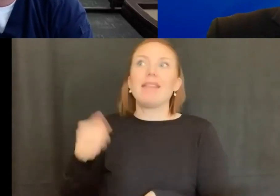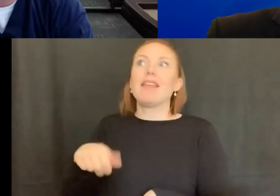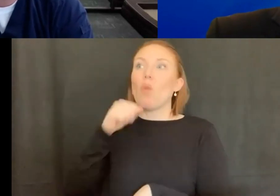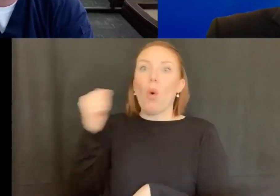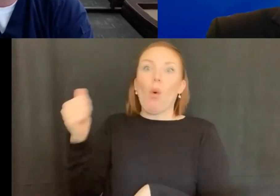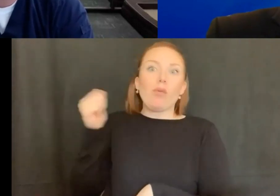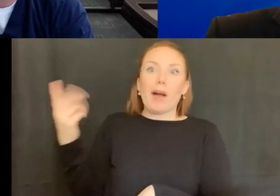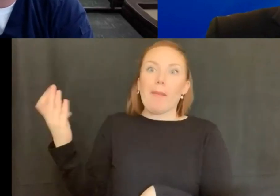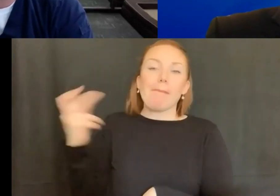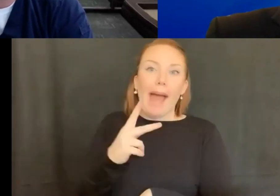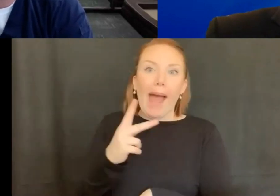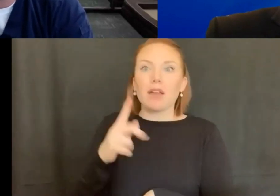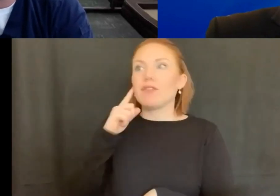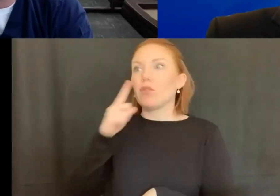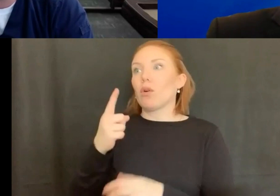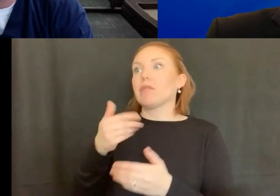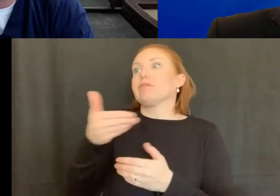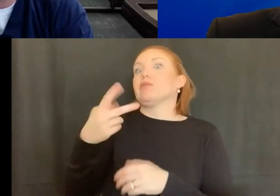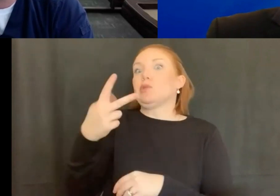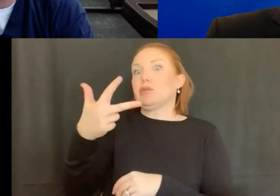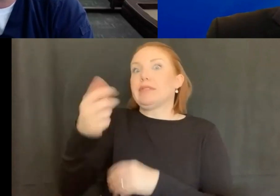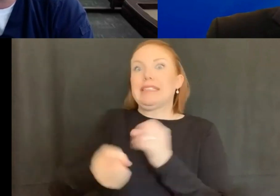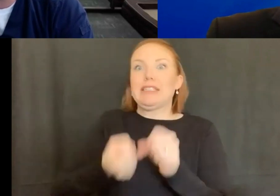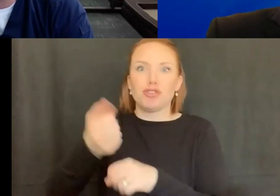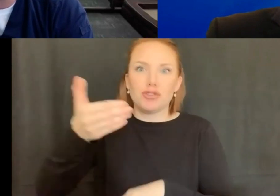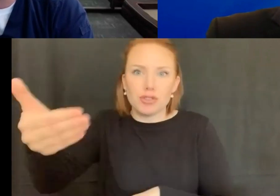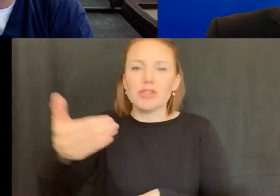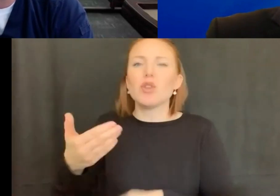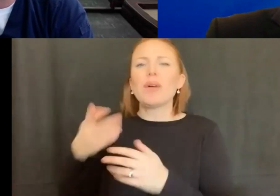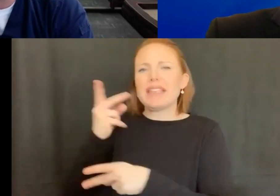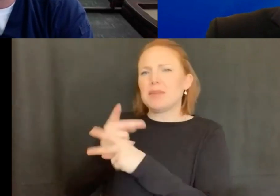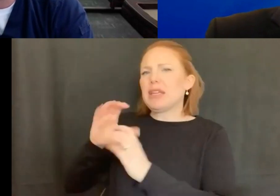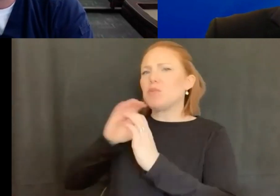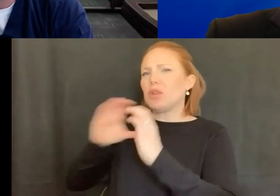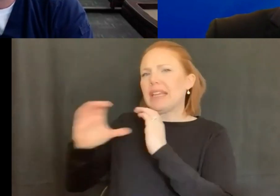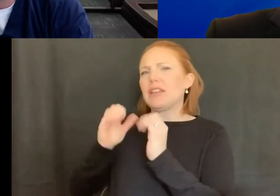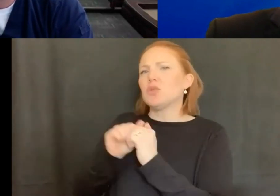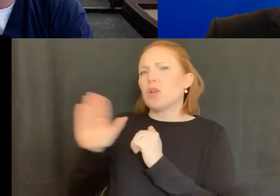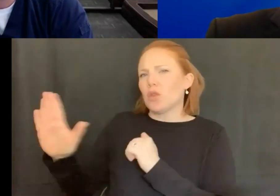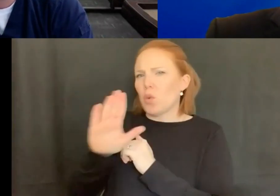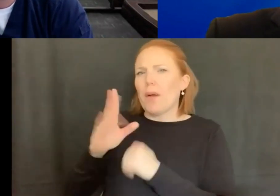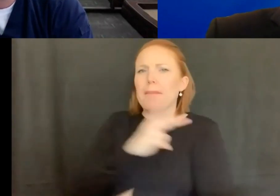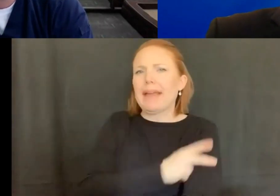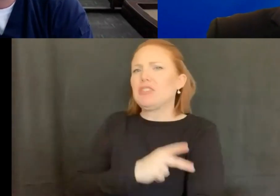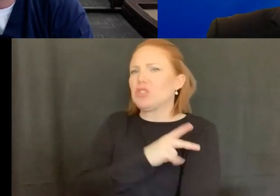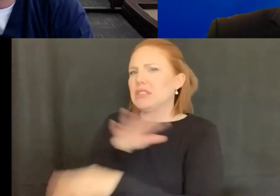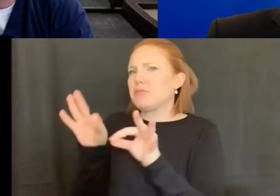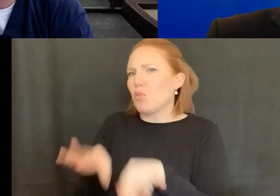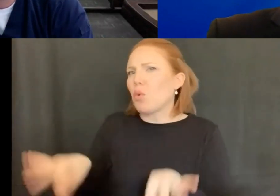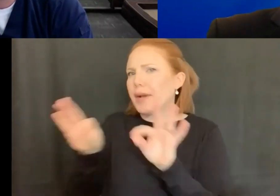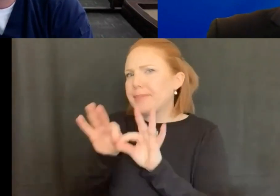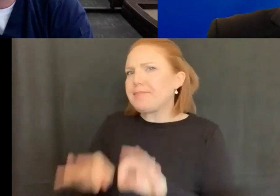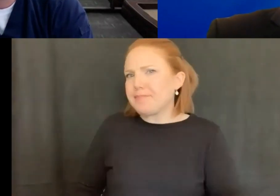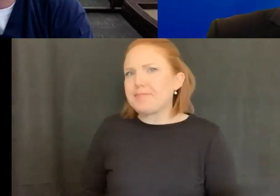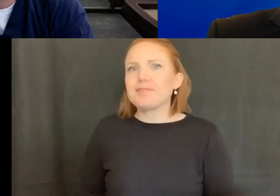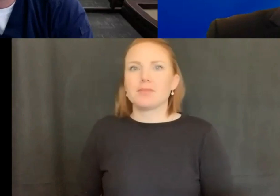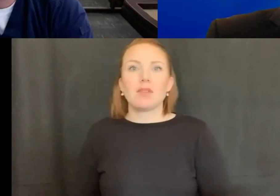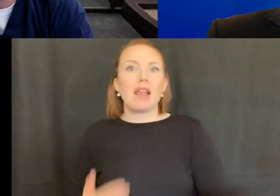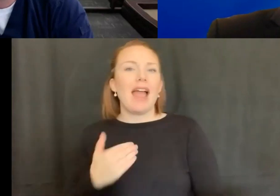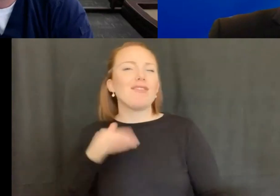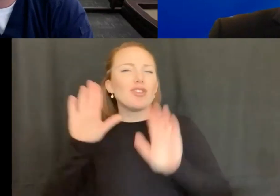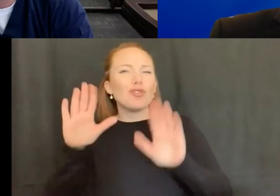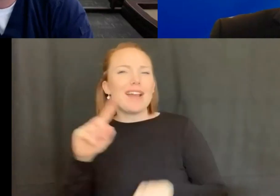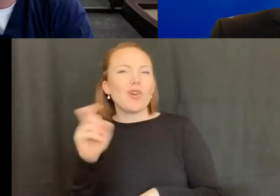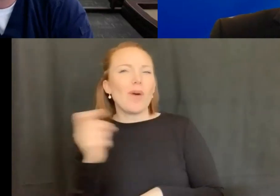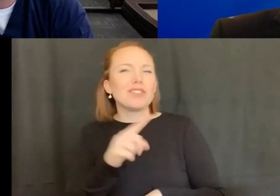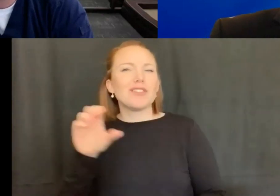So maintaining constant connection with your patients is essential. Very nice. We have a great question here from Sarah